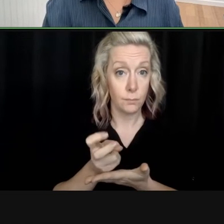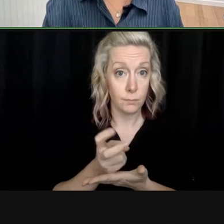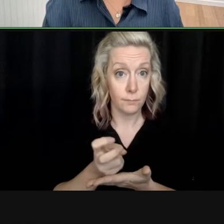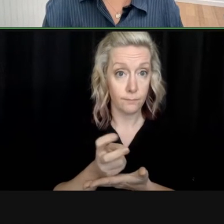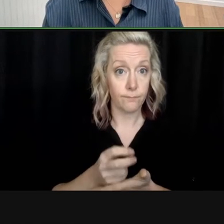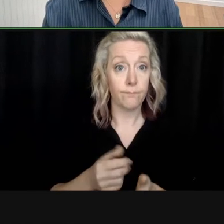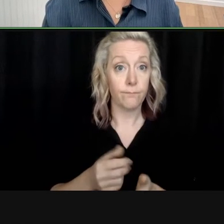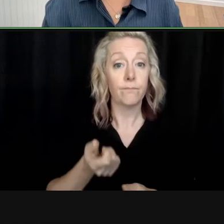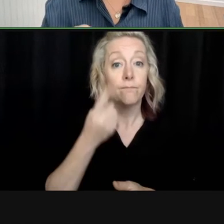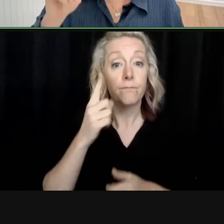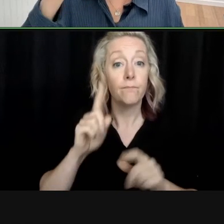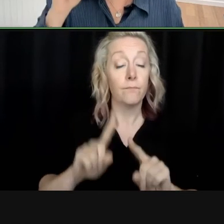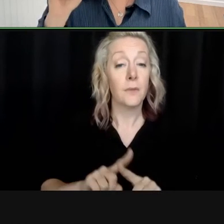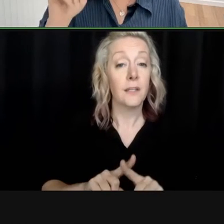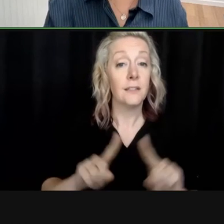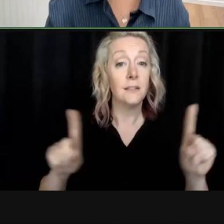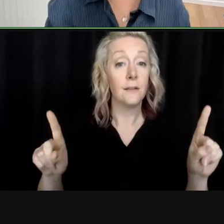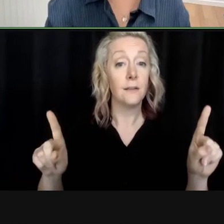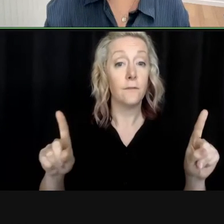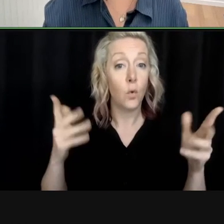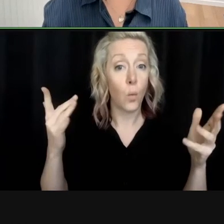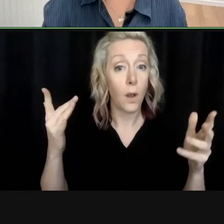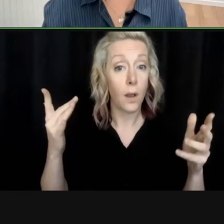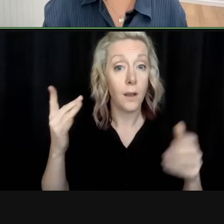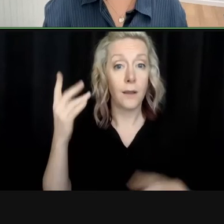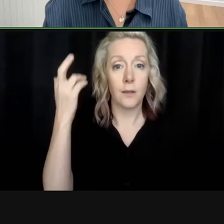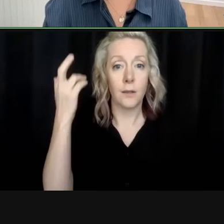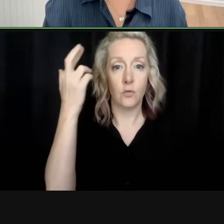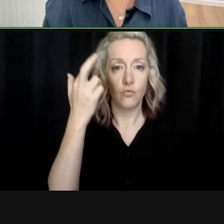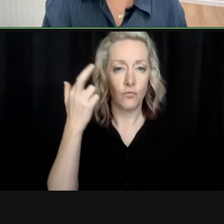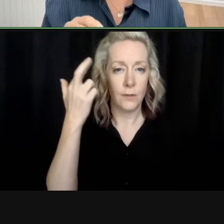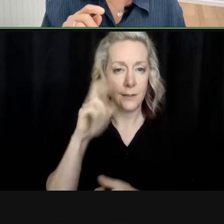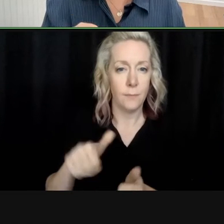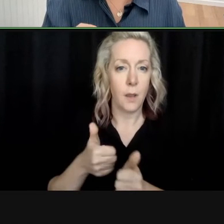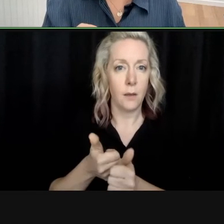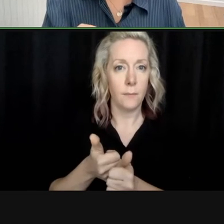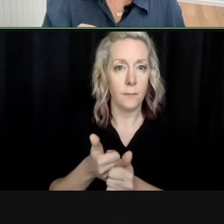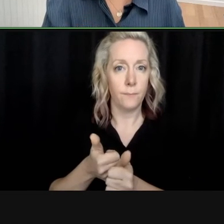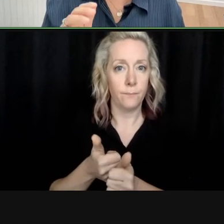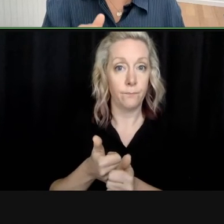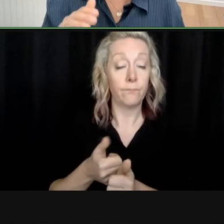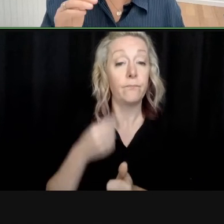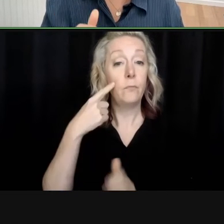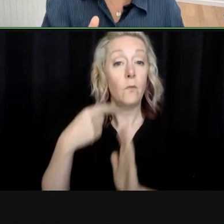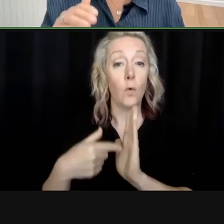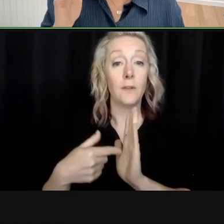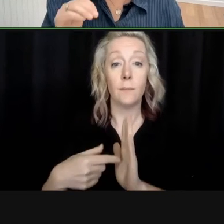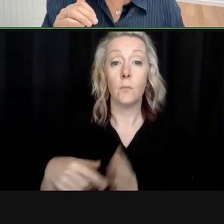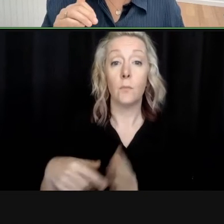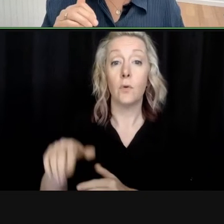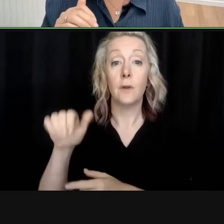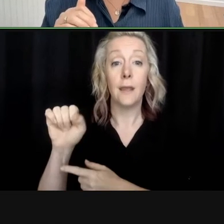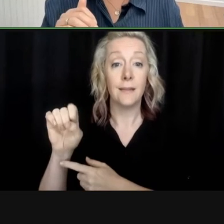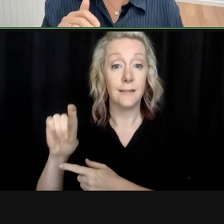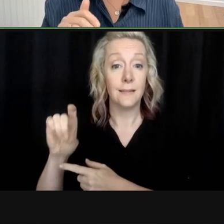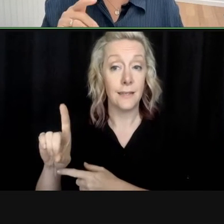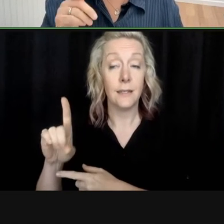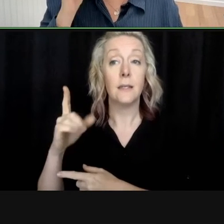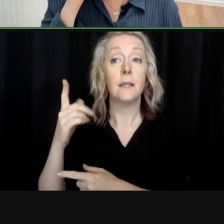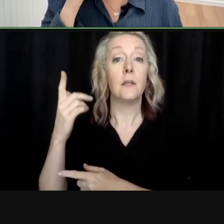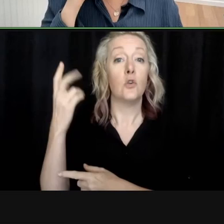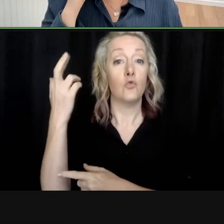key difference to keep in mind is the reasons why they occur. So with ASD, it has to do with sensory processing